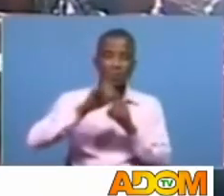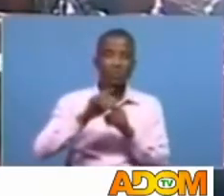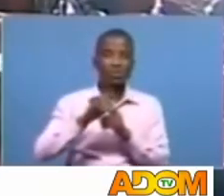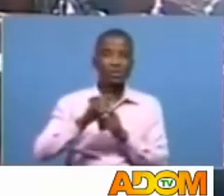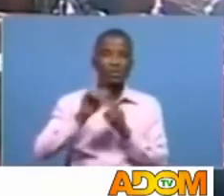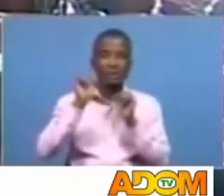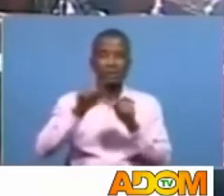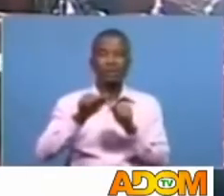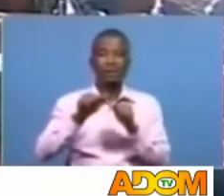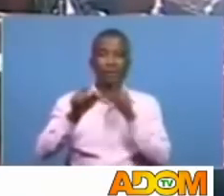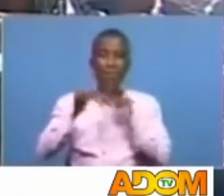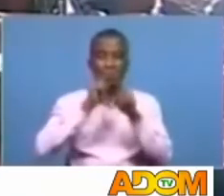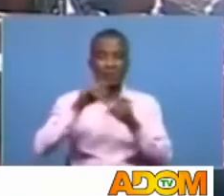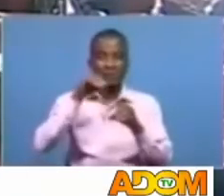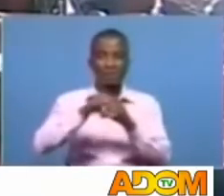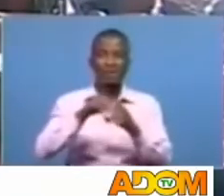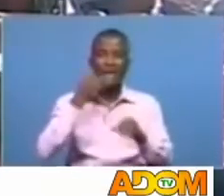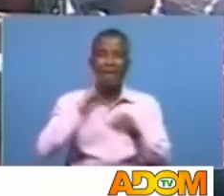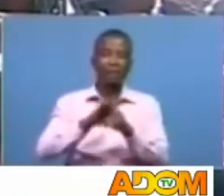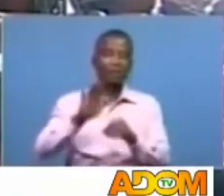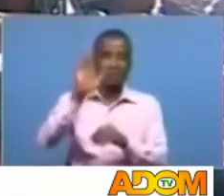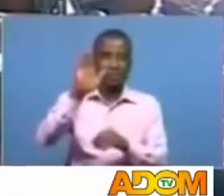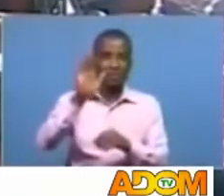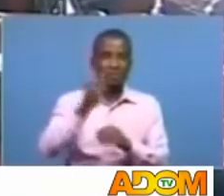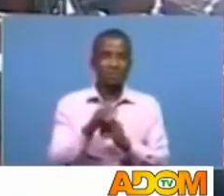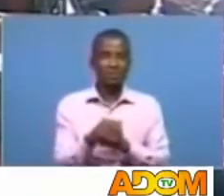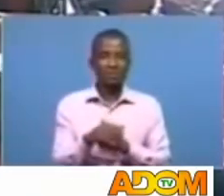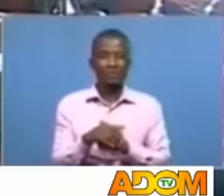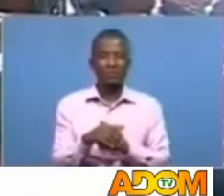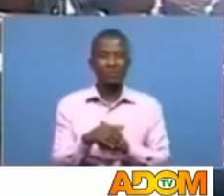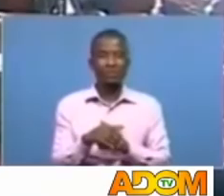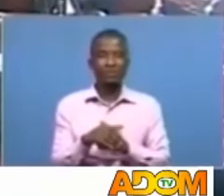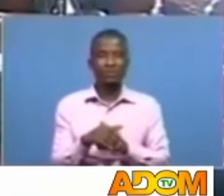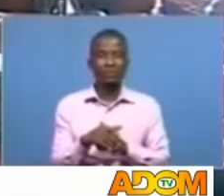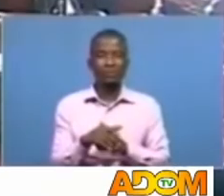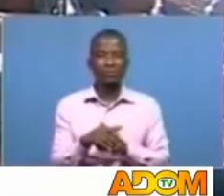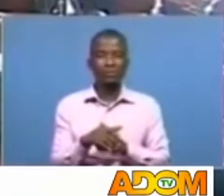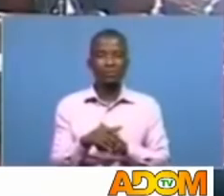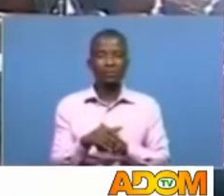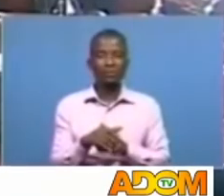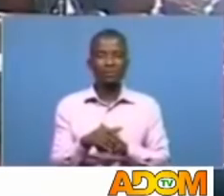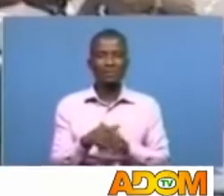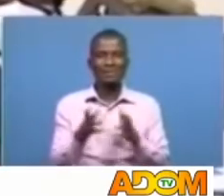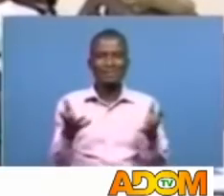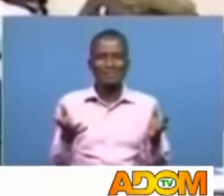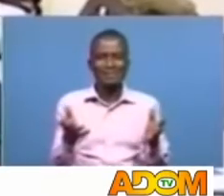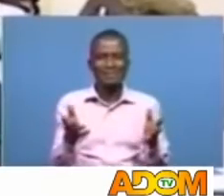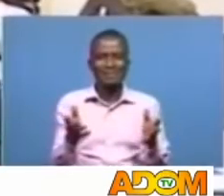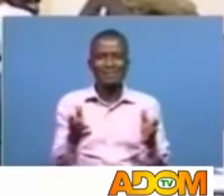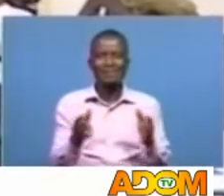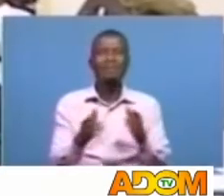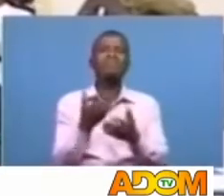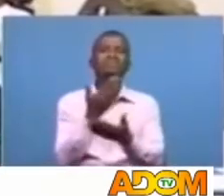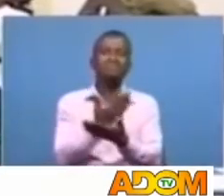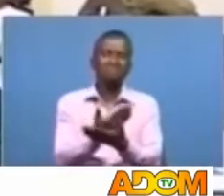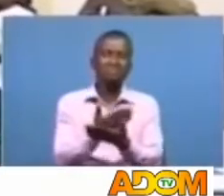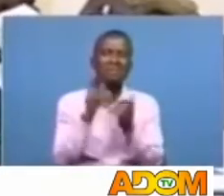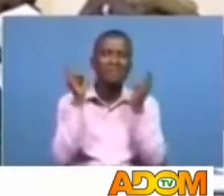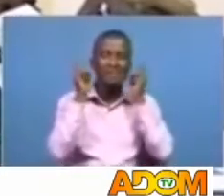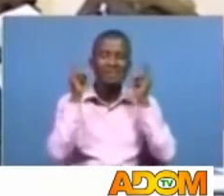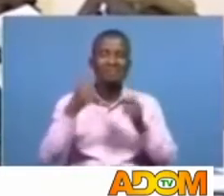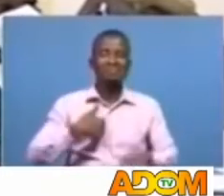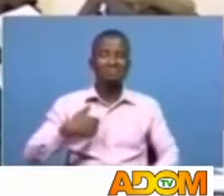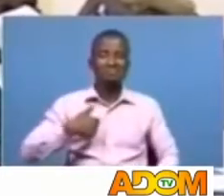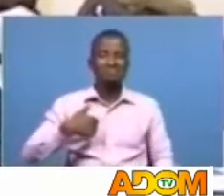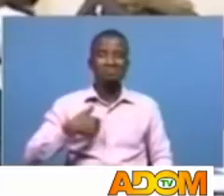yes, you can capture it in the affidavit. Yes. So, yes. No, as for this one, No, my lord, if my lord could hear me on the point I